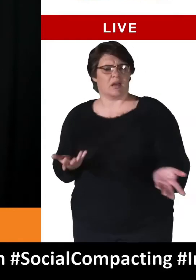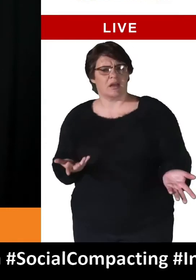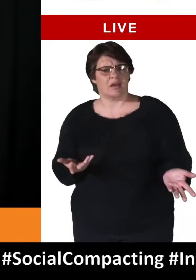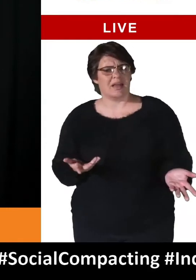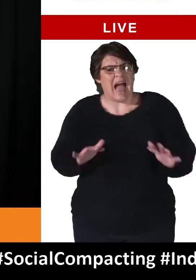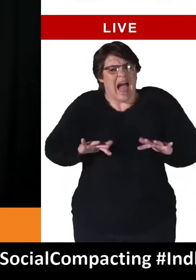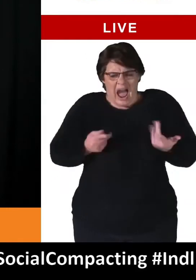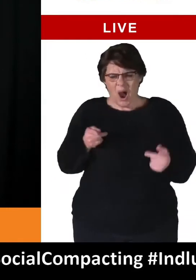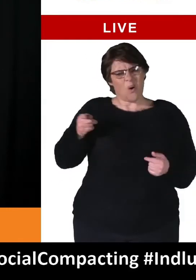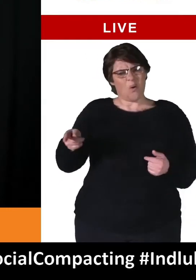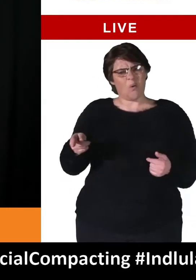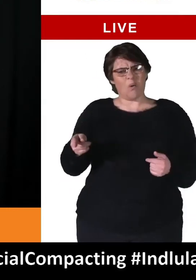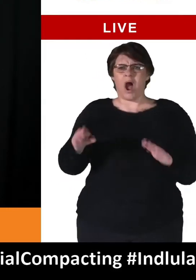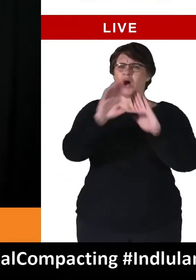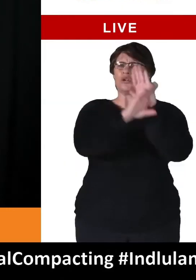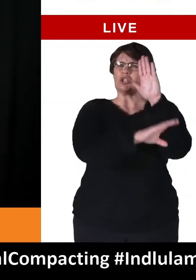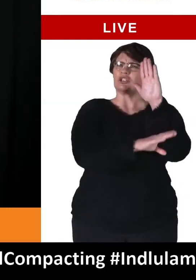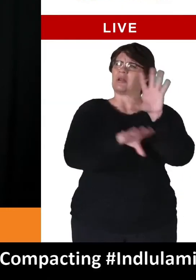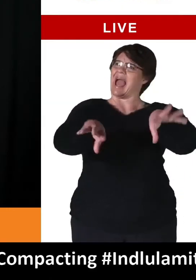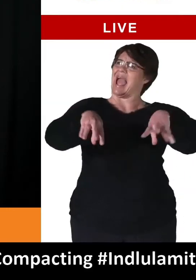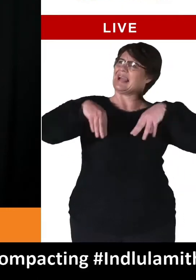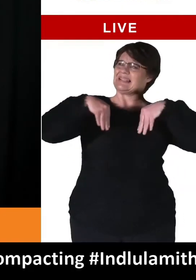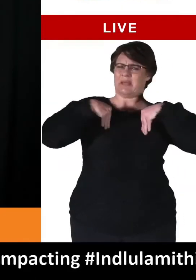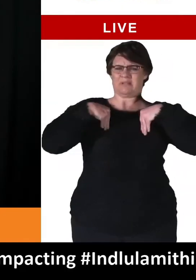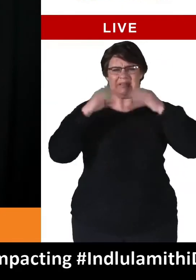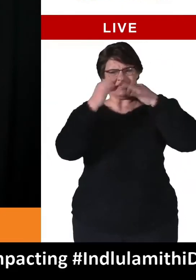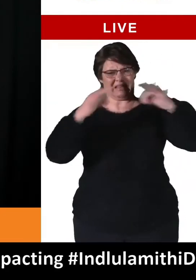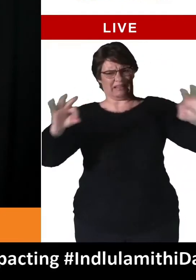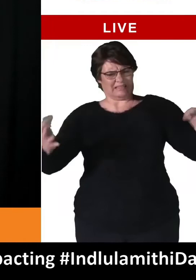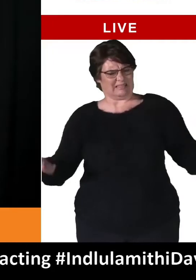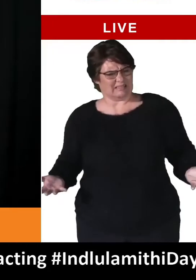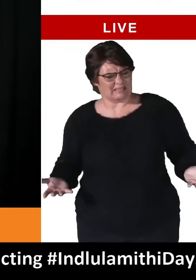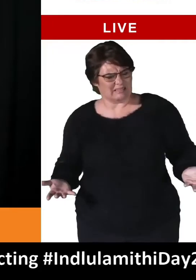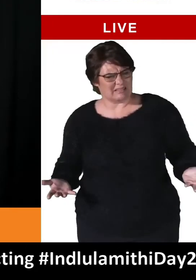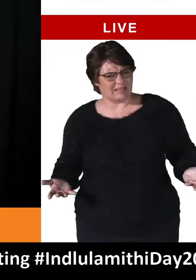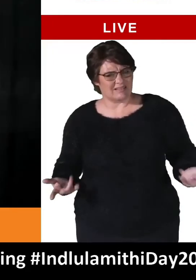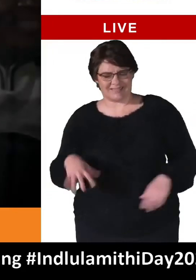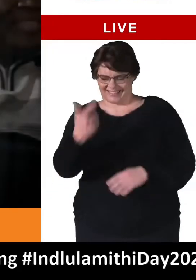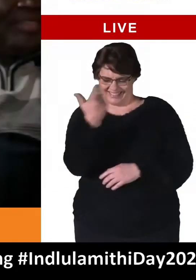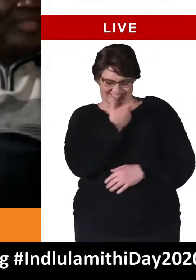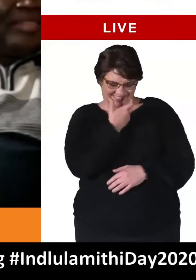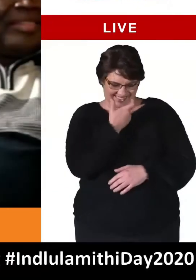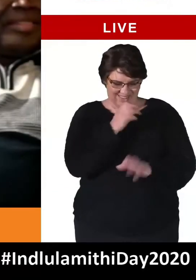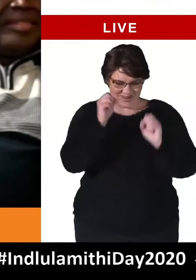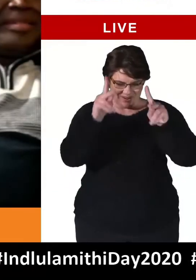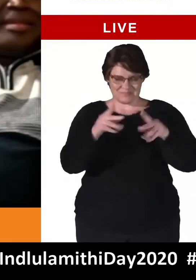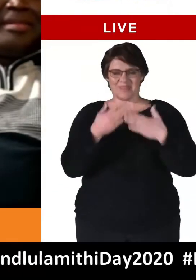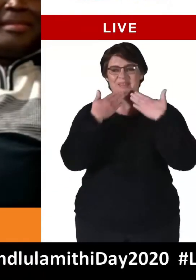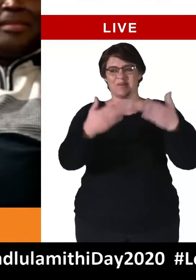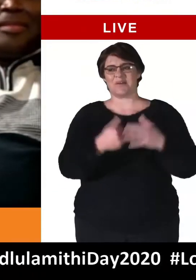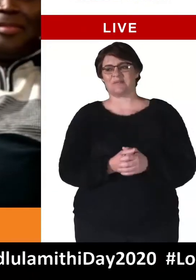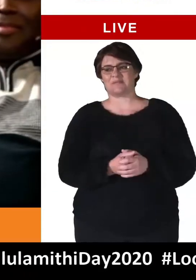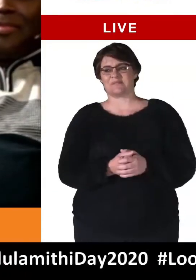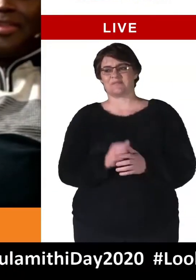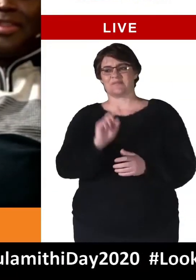How is that a constitutionally acceptable sentiment? All right. Thank you. So